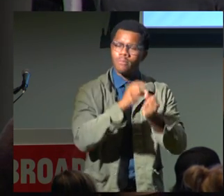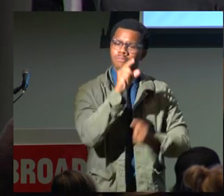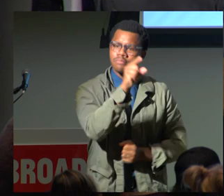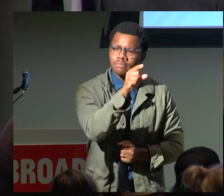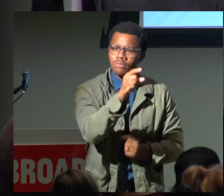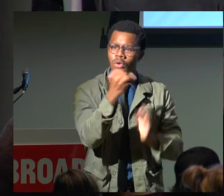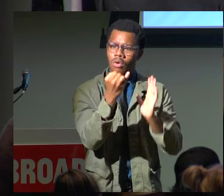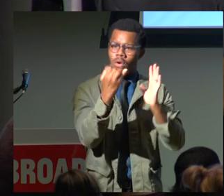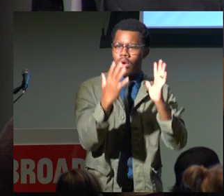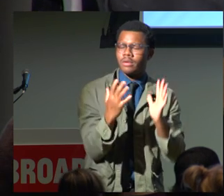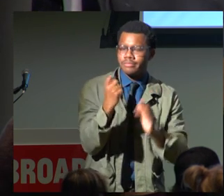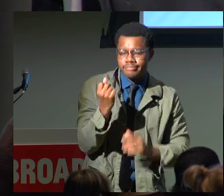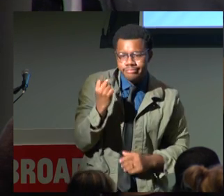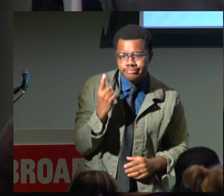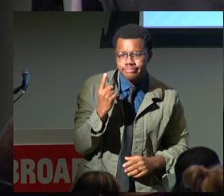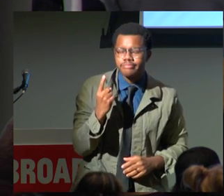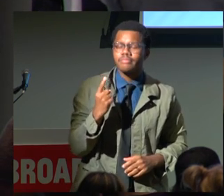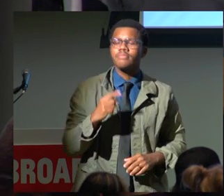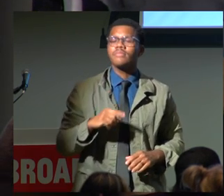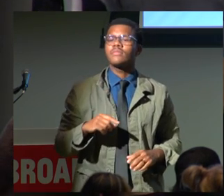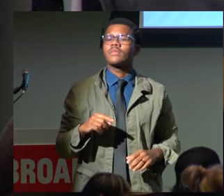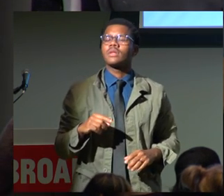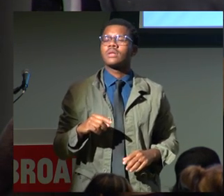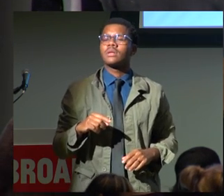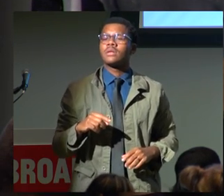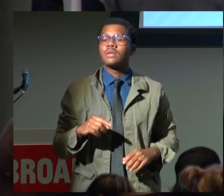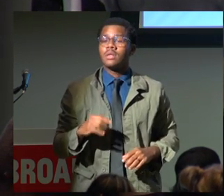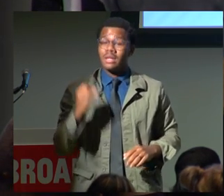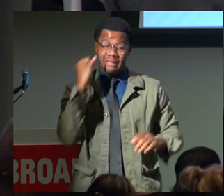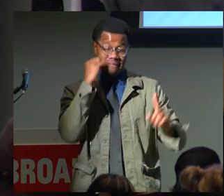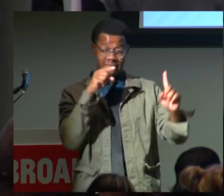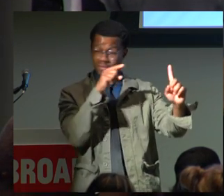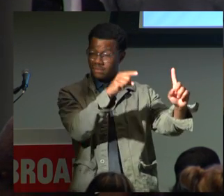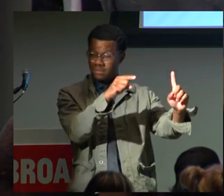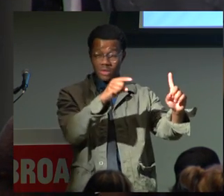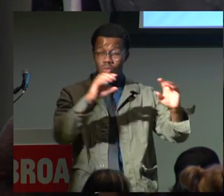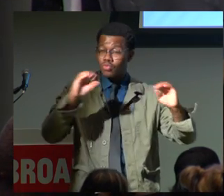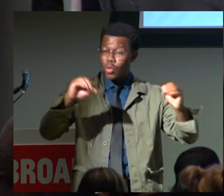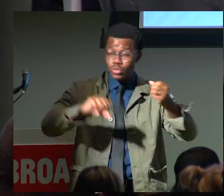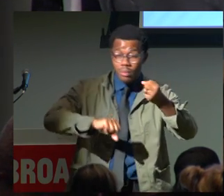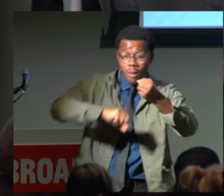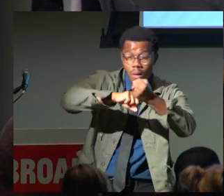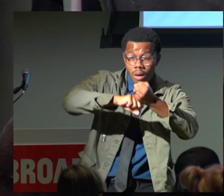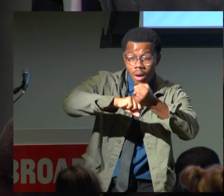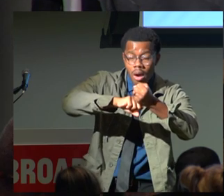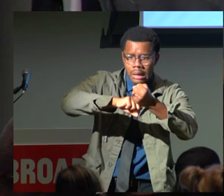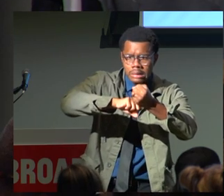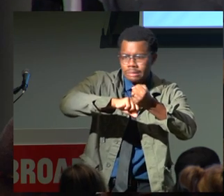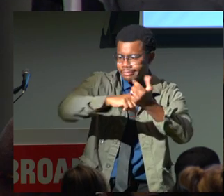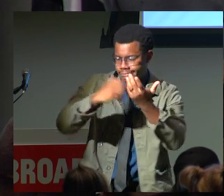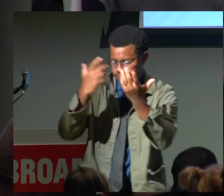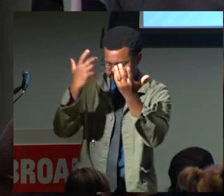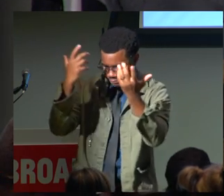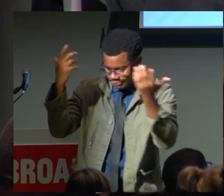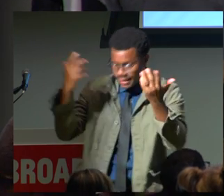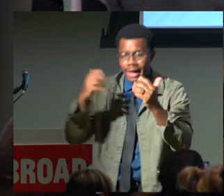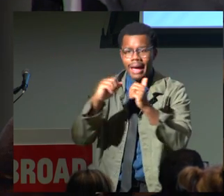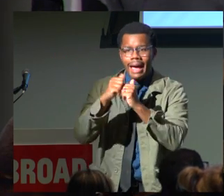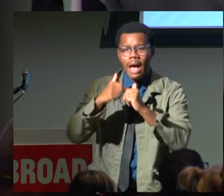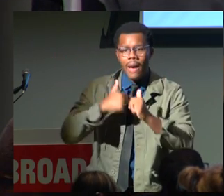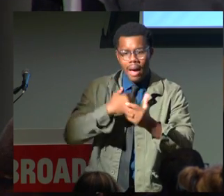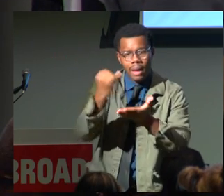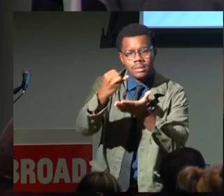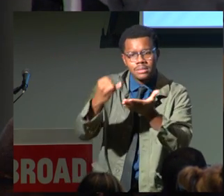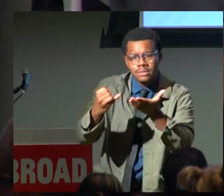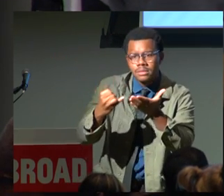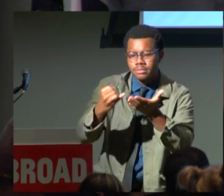that without the artist having the support, you don't get the work. The artist has to feel that they're gonna get